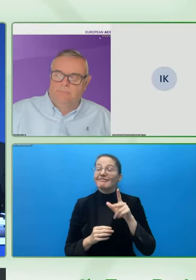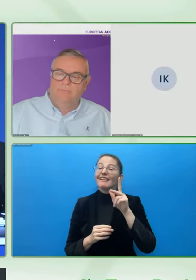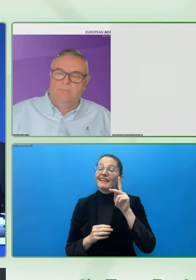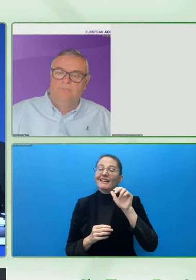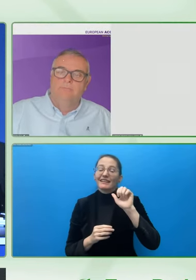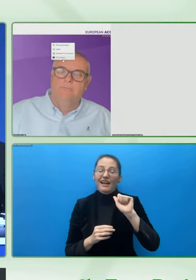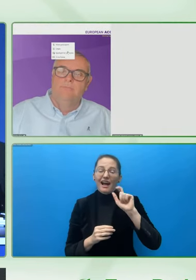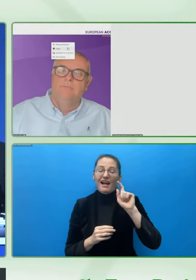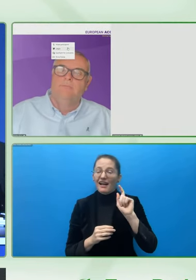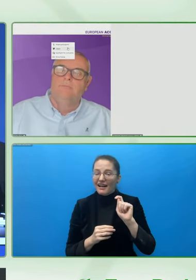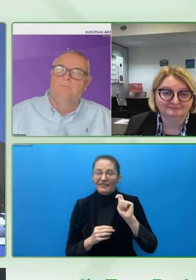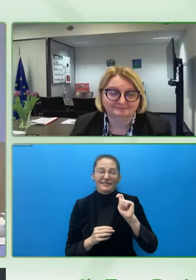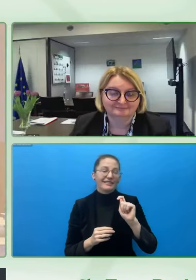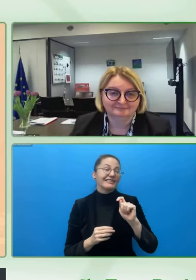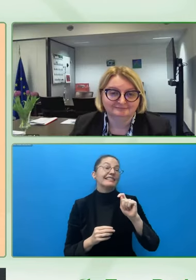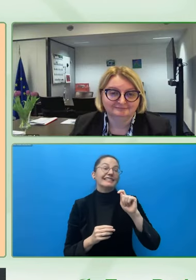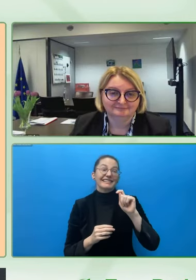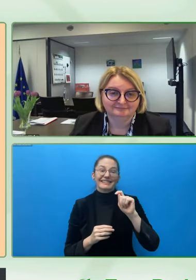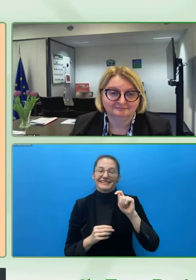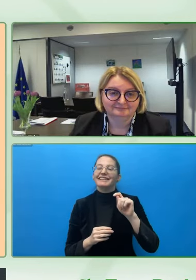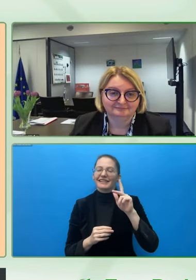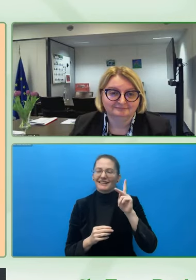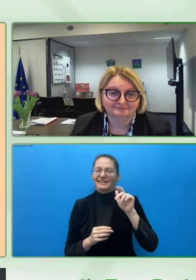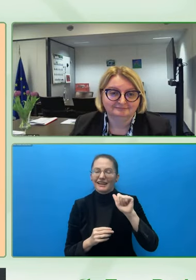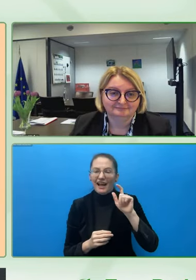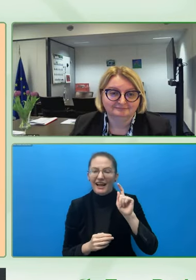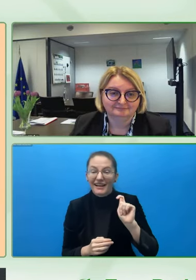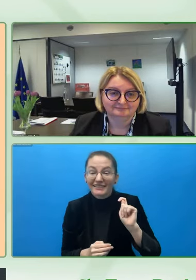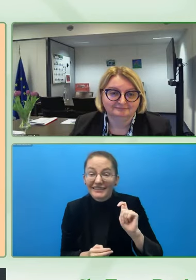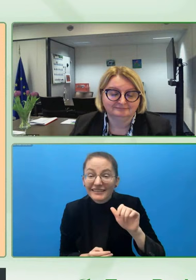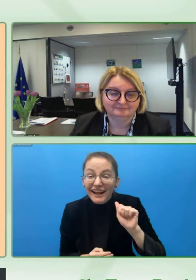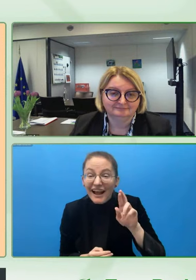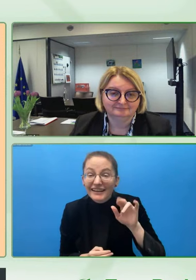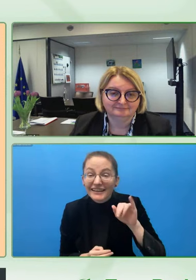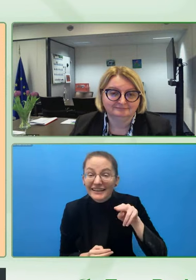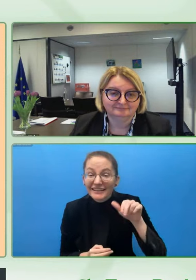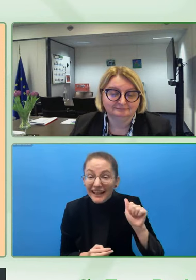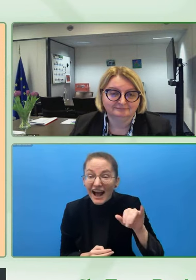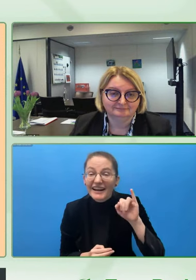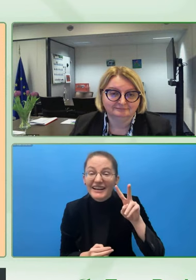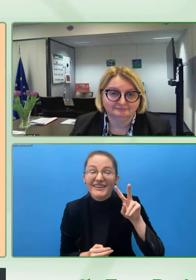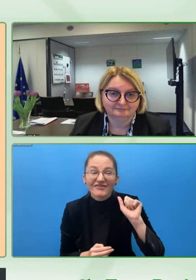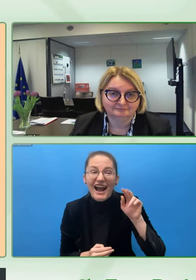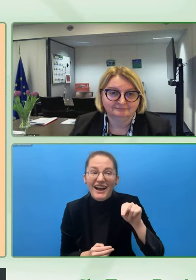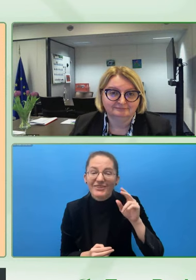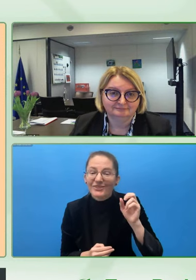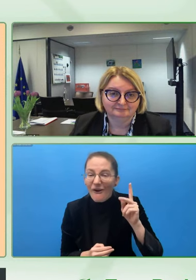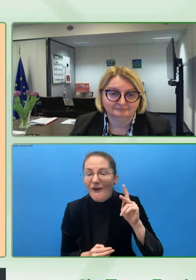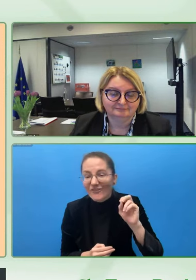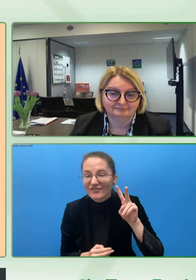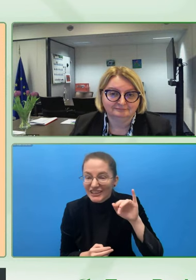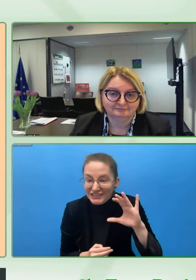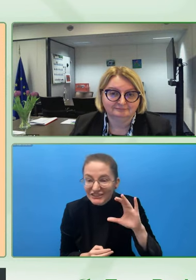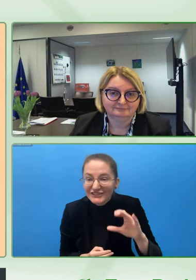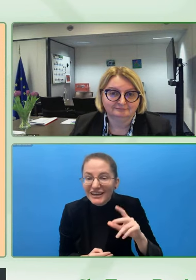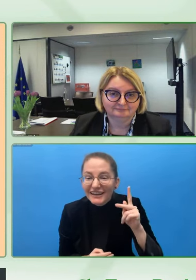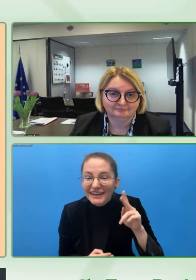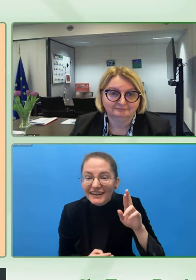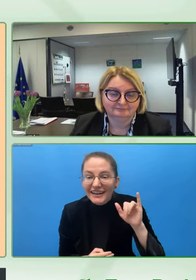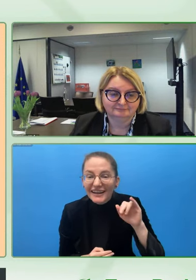online. She is the Director of Social Affairs and in the Directorate General for Employment, Social Affairs and